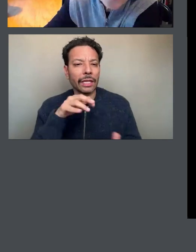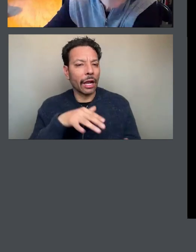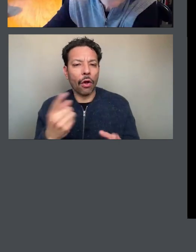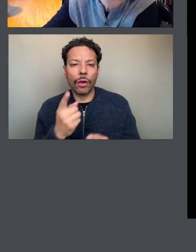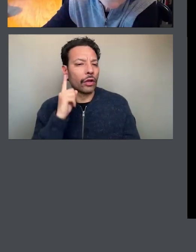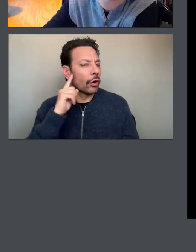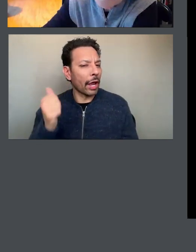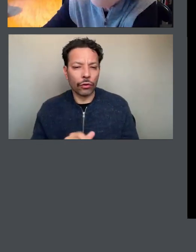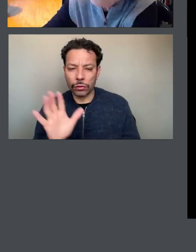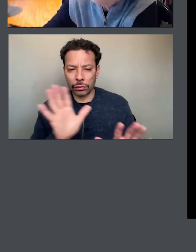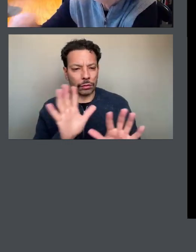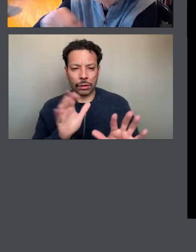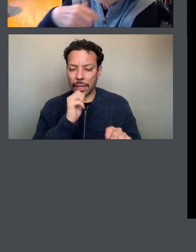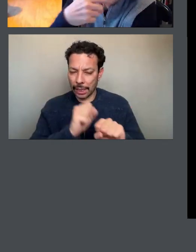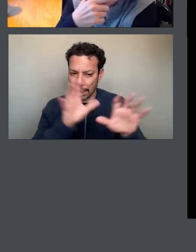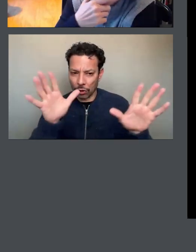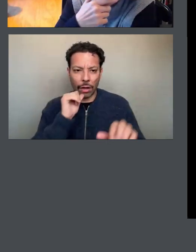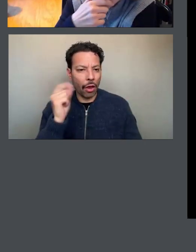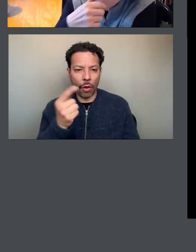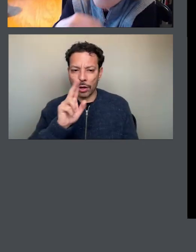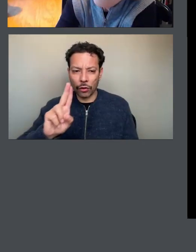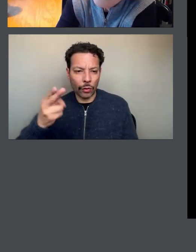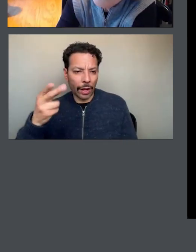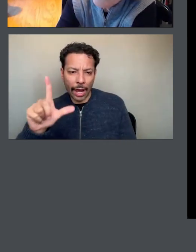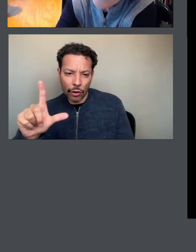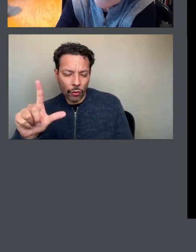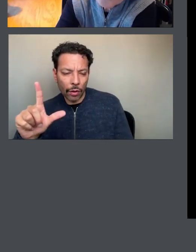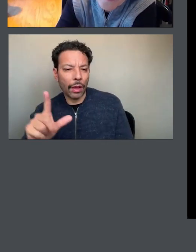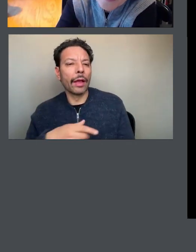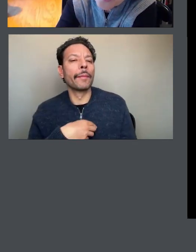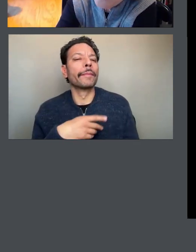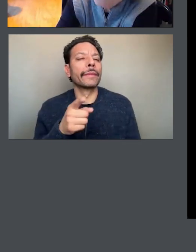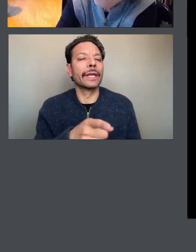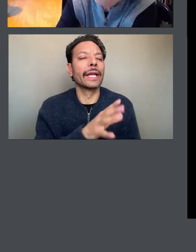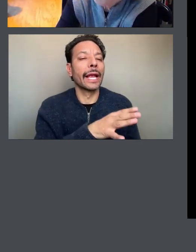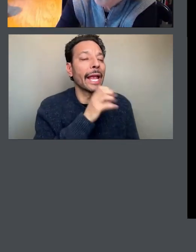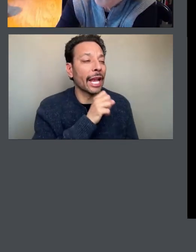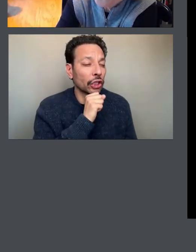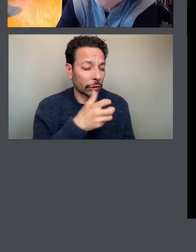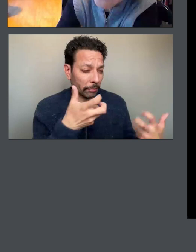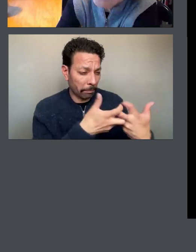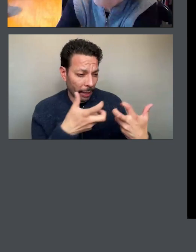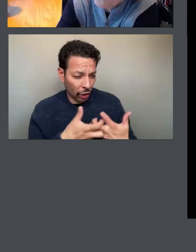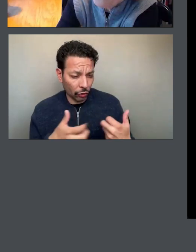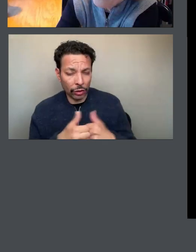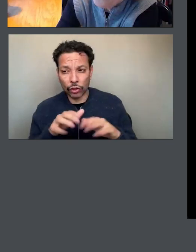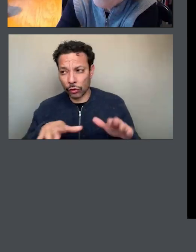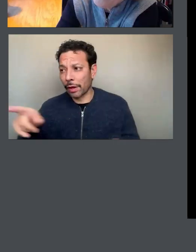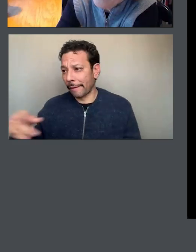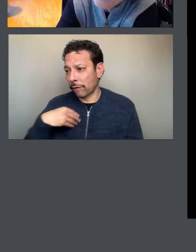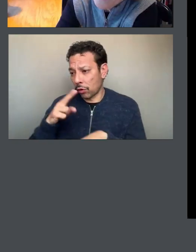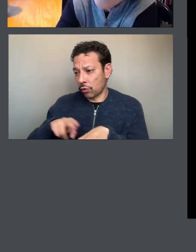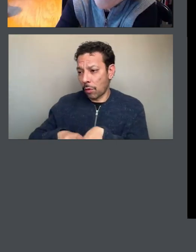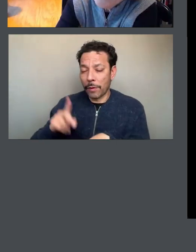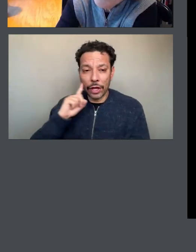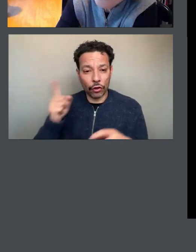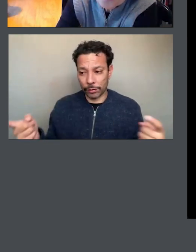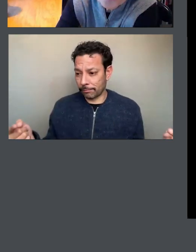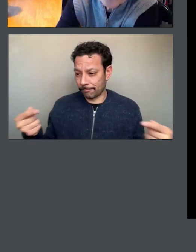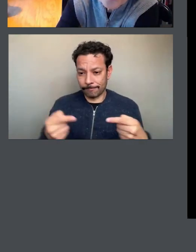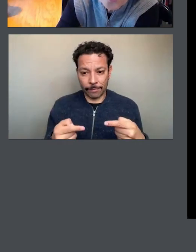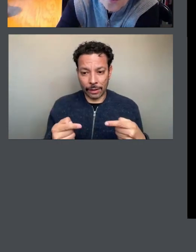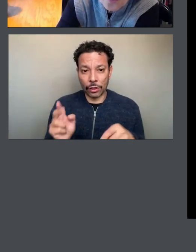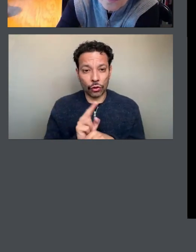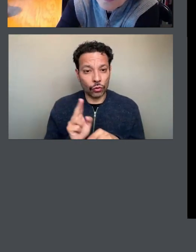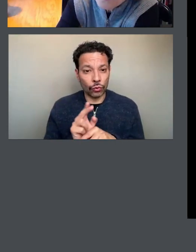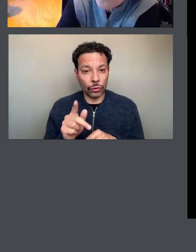unilateral, so I want to make that clear. And then he age matched them with children who had normal hearing. And he used